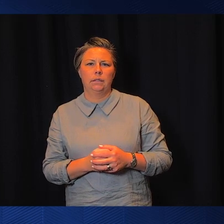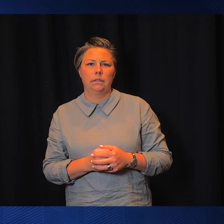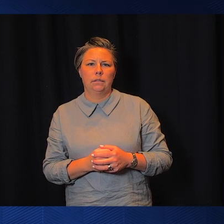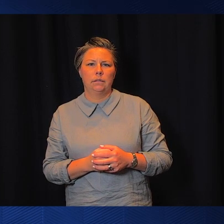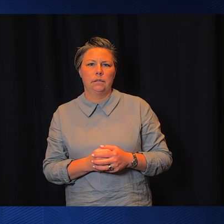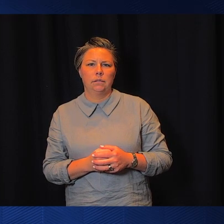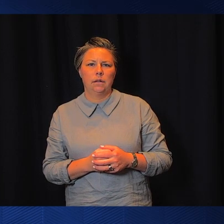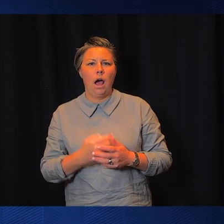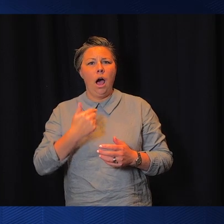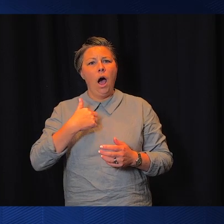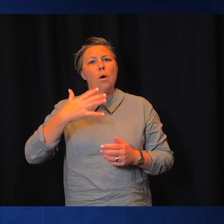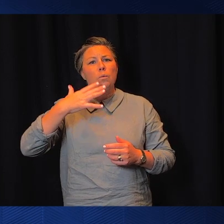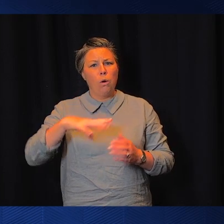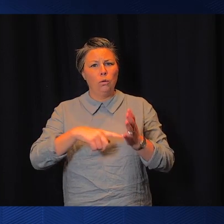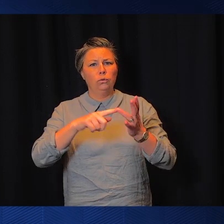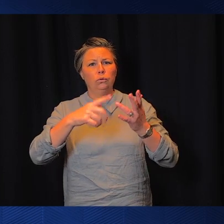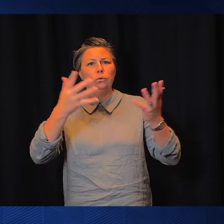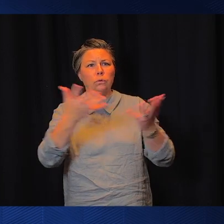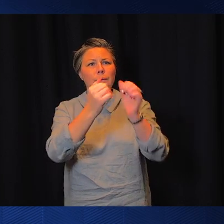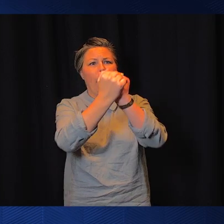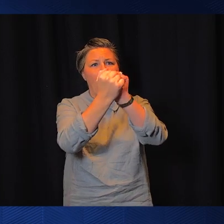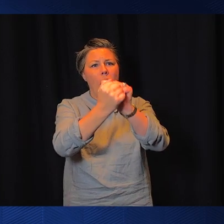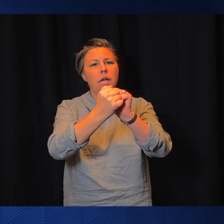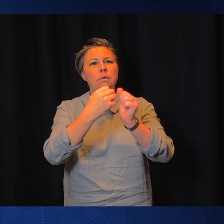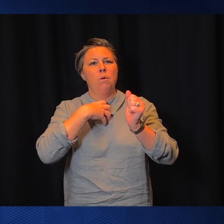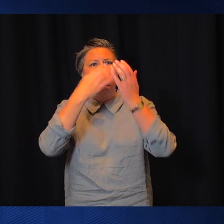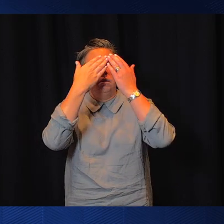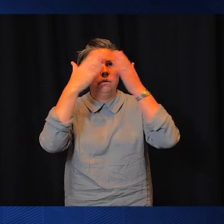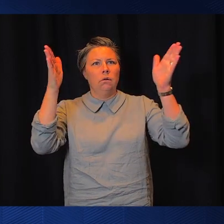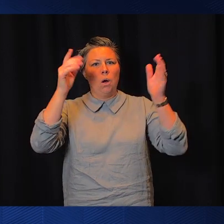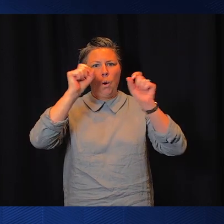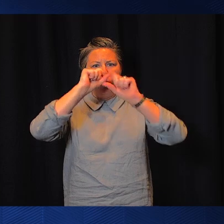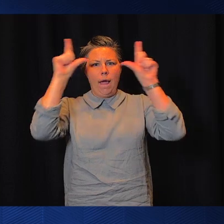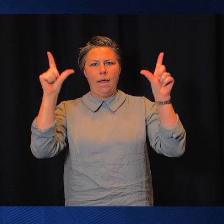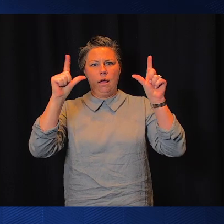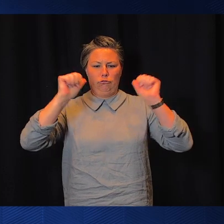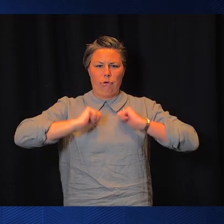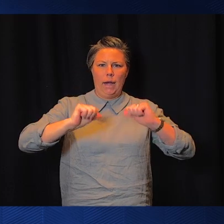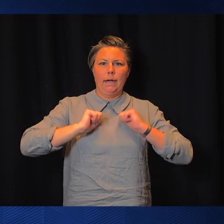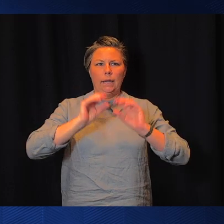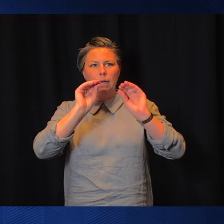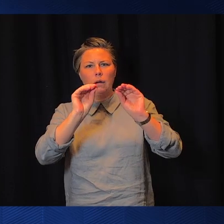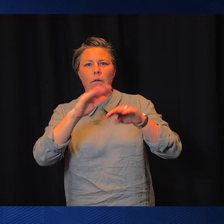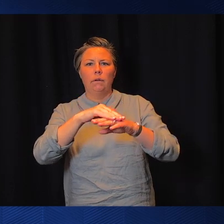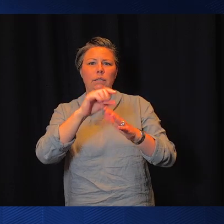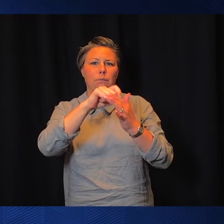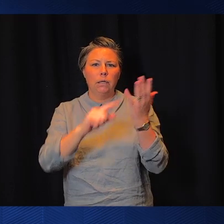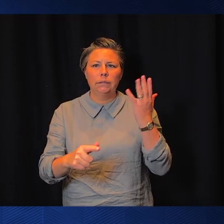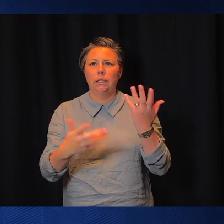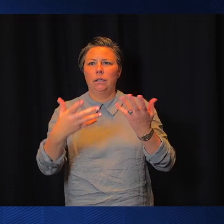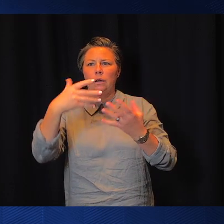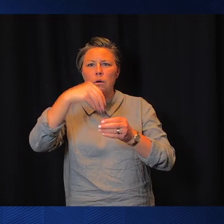the capacity of the partners in terms of training them on disability inclusion,